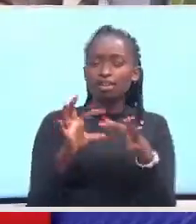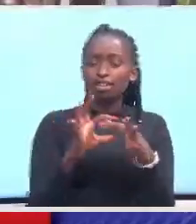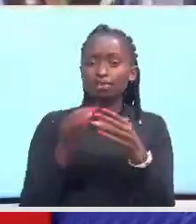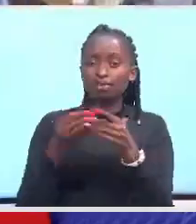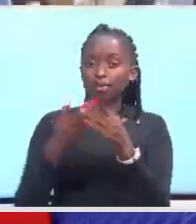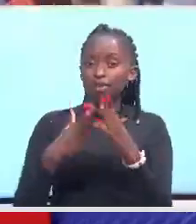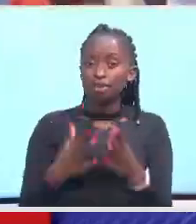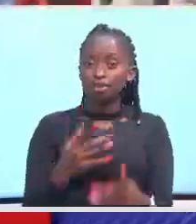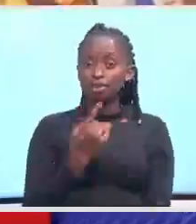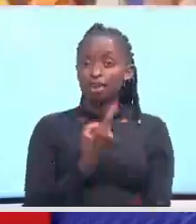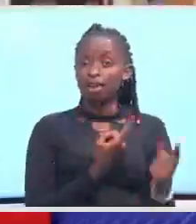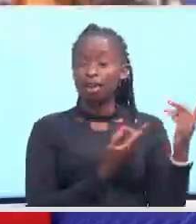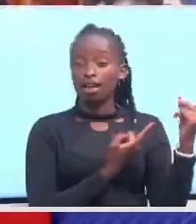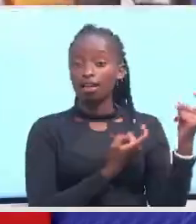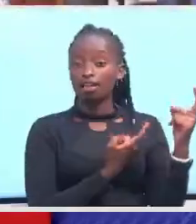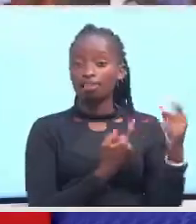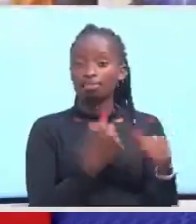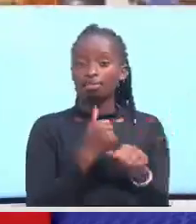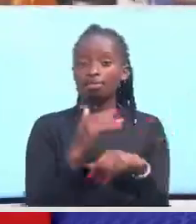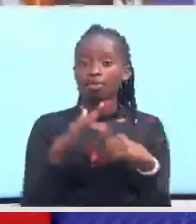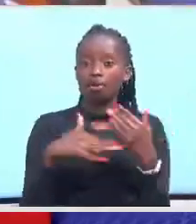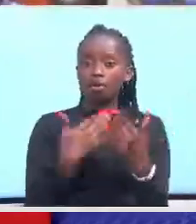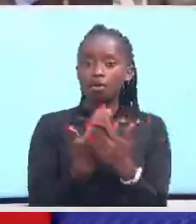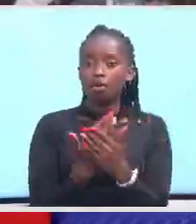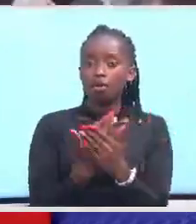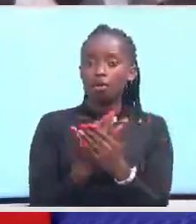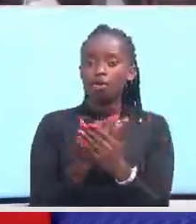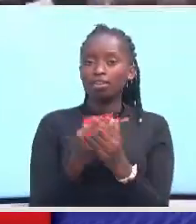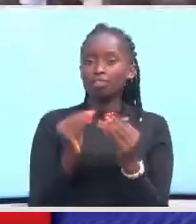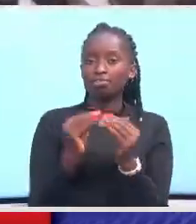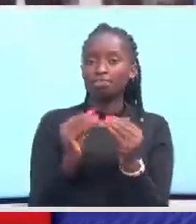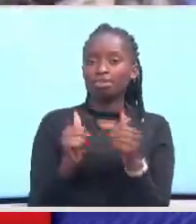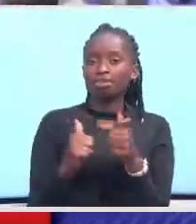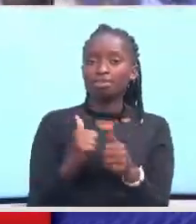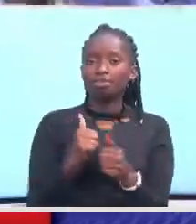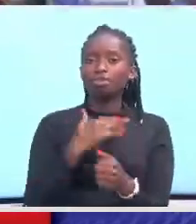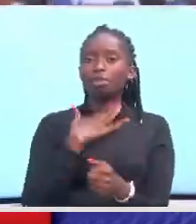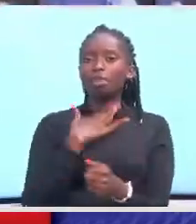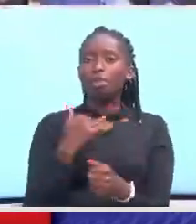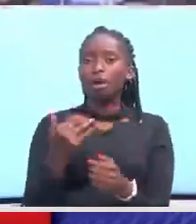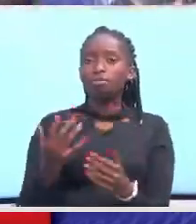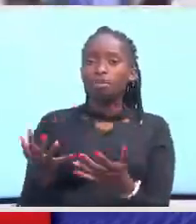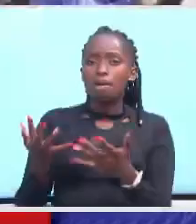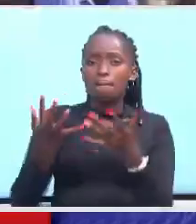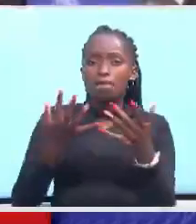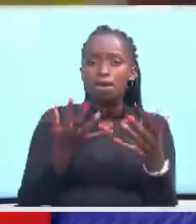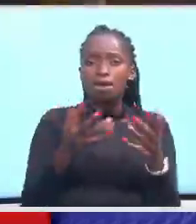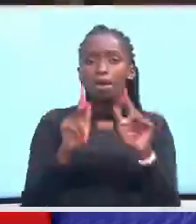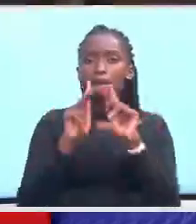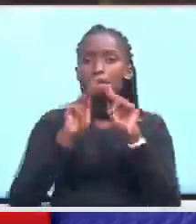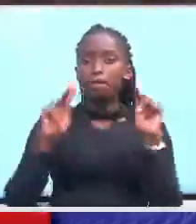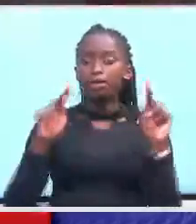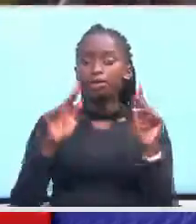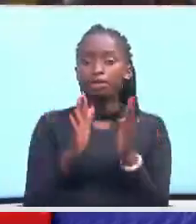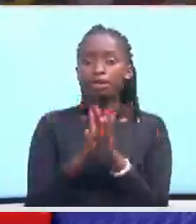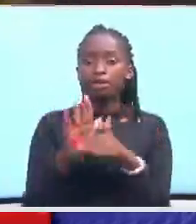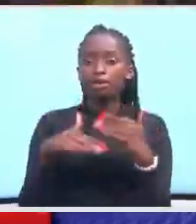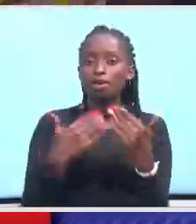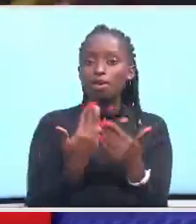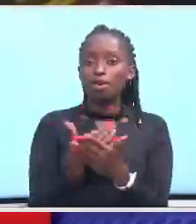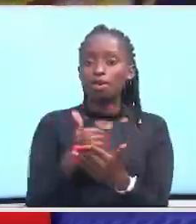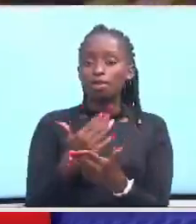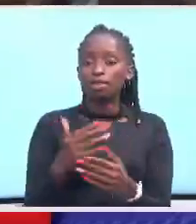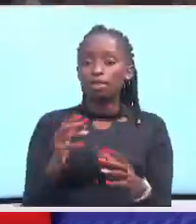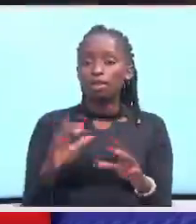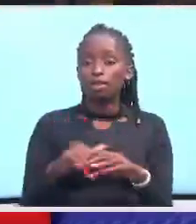was expected to grace the festivities that are aimed at promoting peace amongst the Attakere communities. And upon